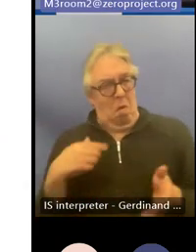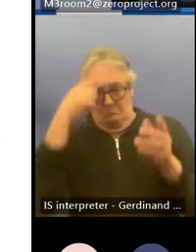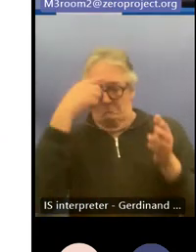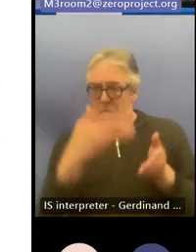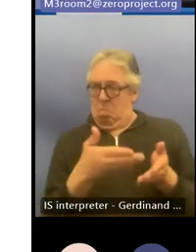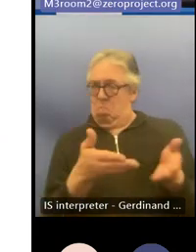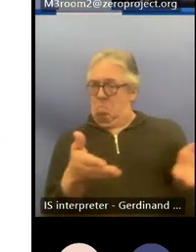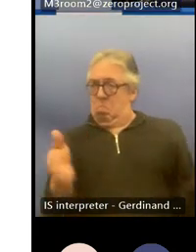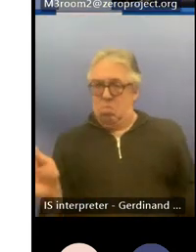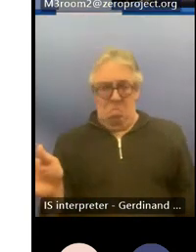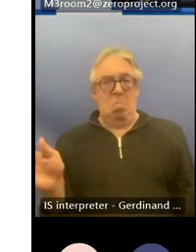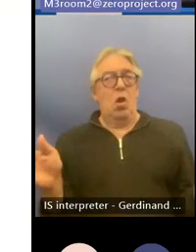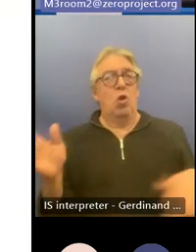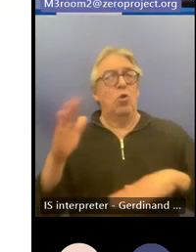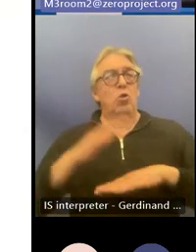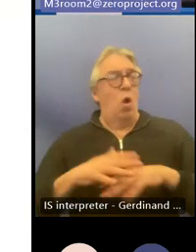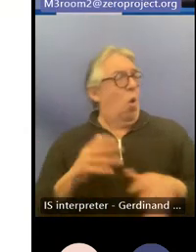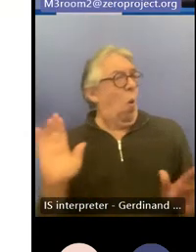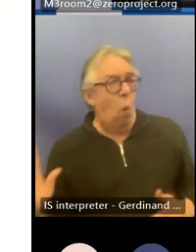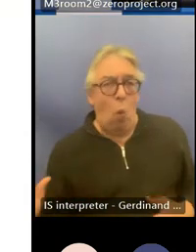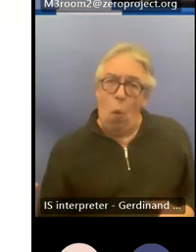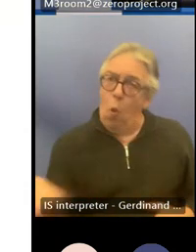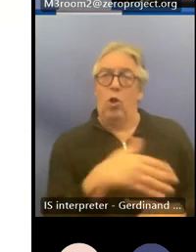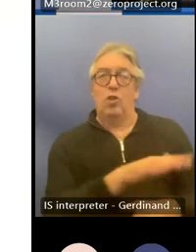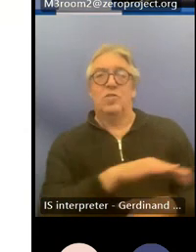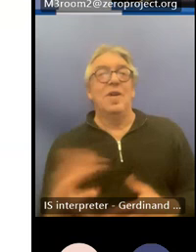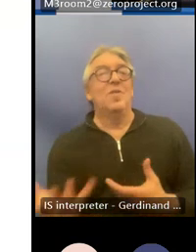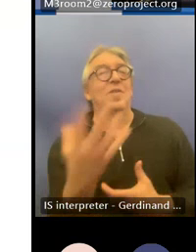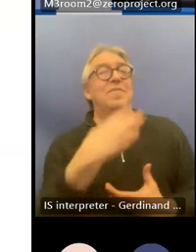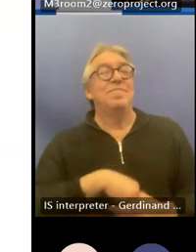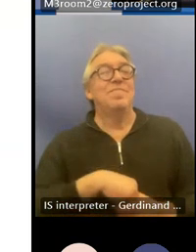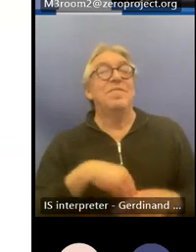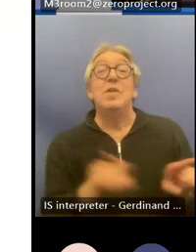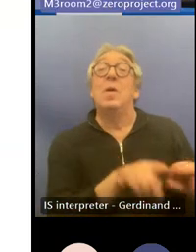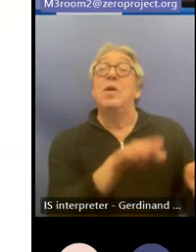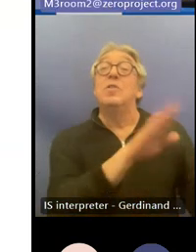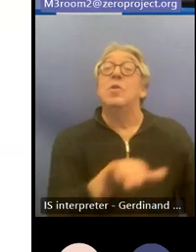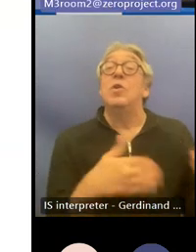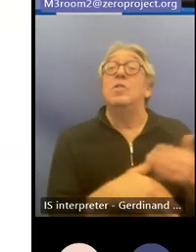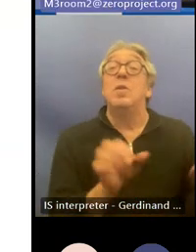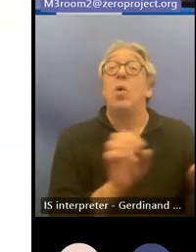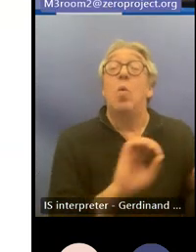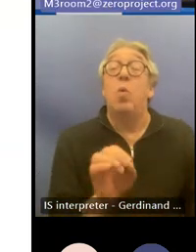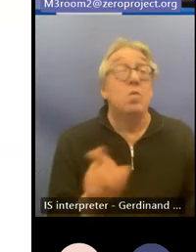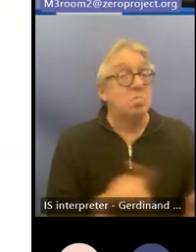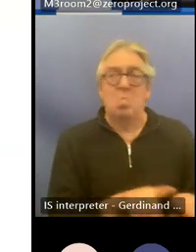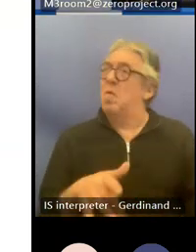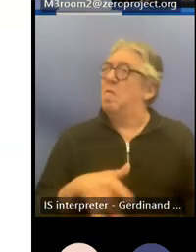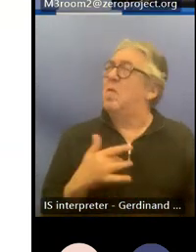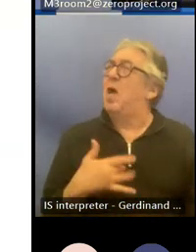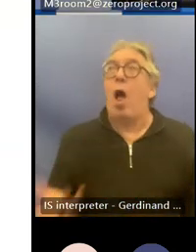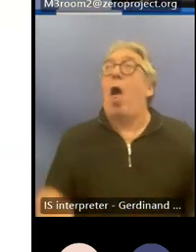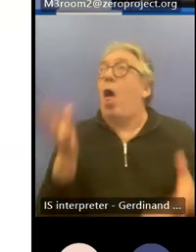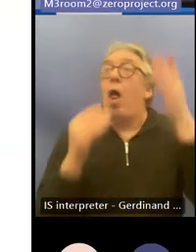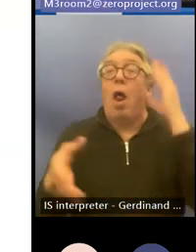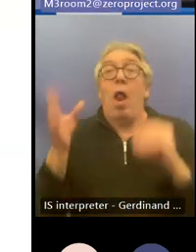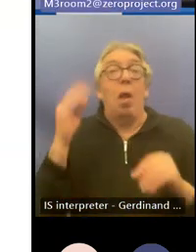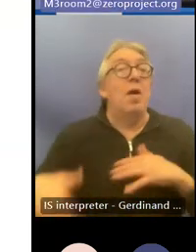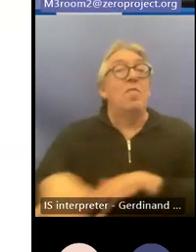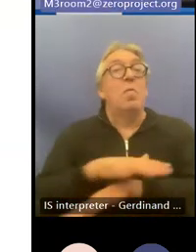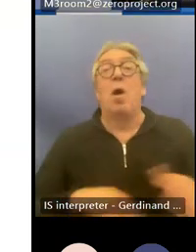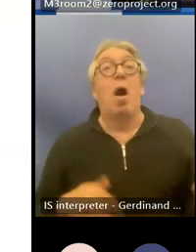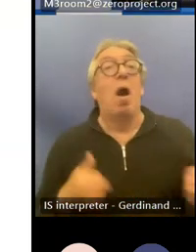build themselves with. This is our biggest USP, like I keep saying. We've managed to create networks